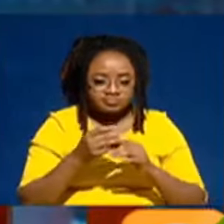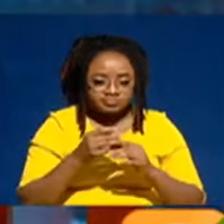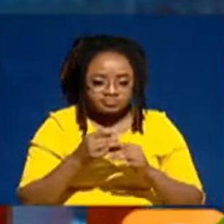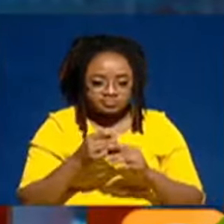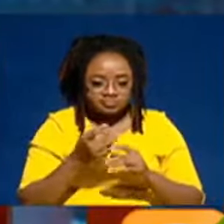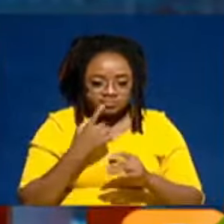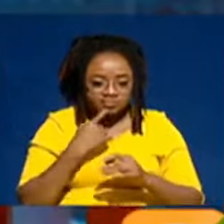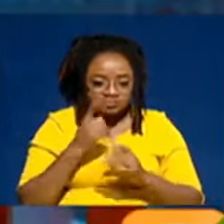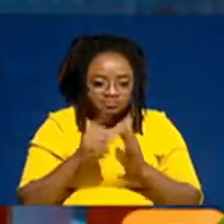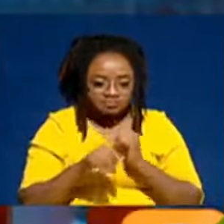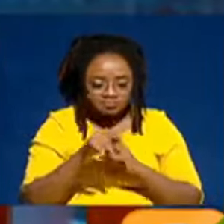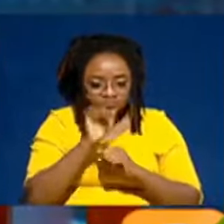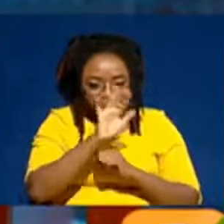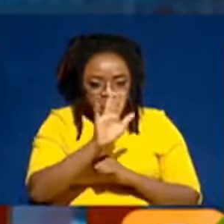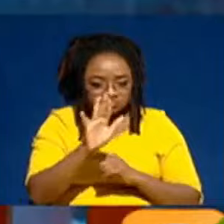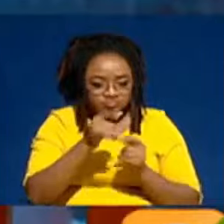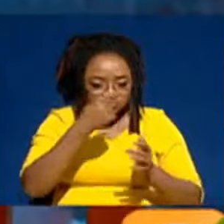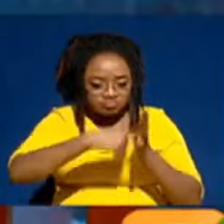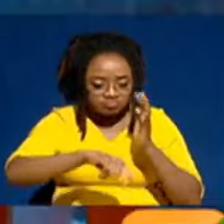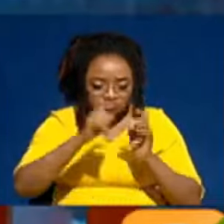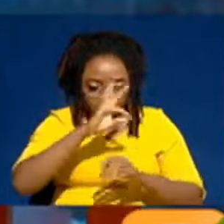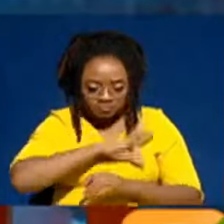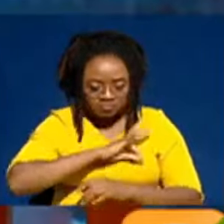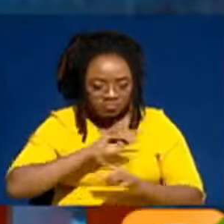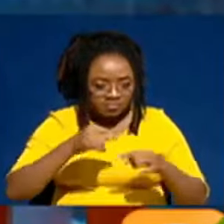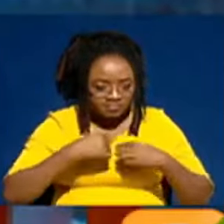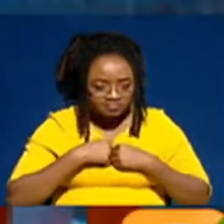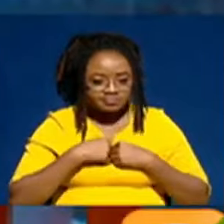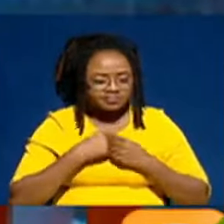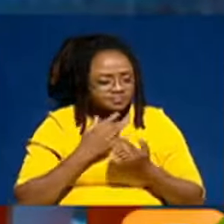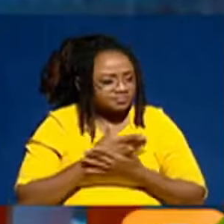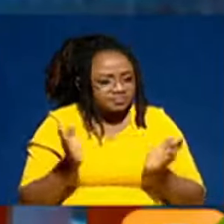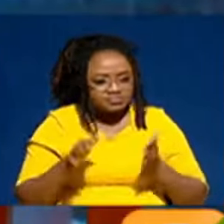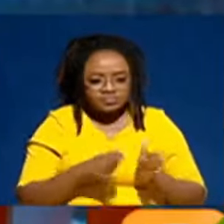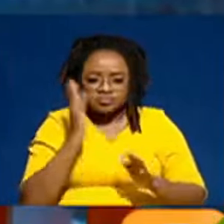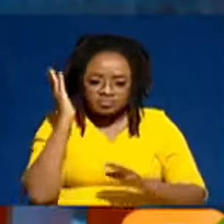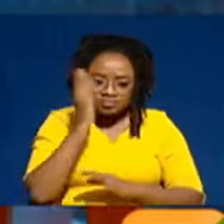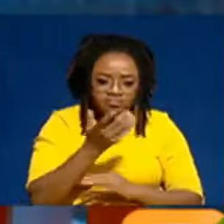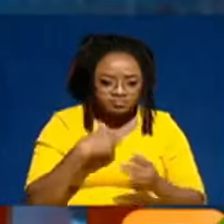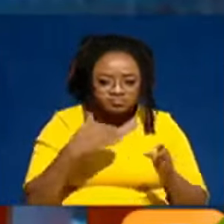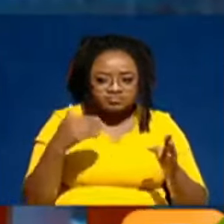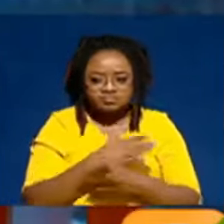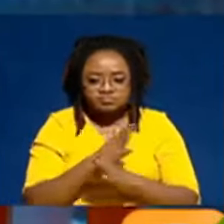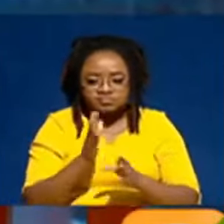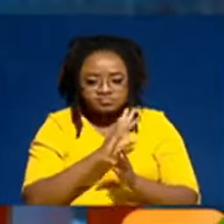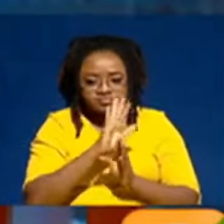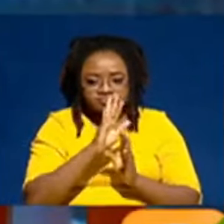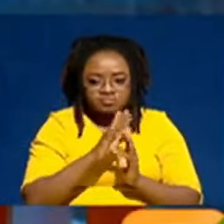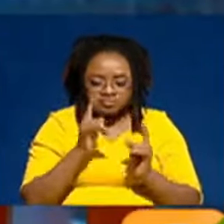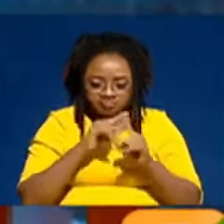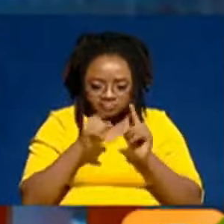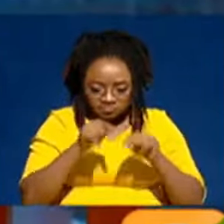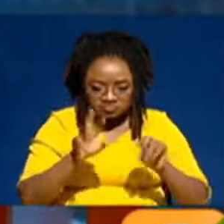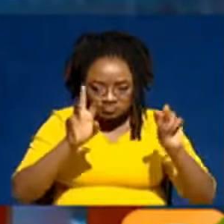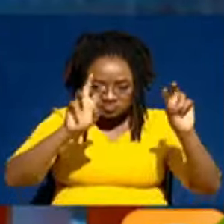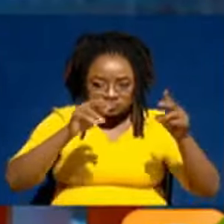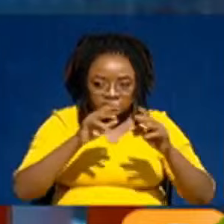taxes you pay must benefit you somehow, either absolutely. Directly or indirectly. Absolutely. On this housing thing, yeah. How